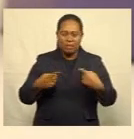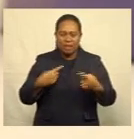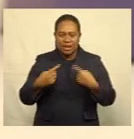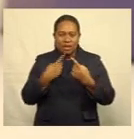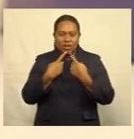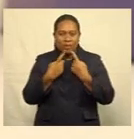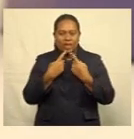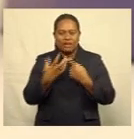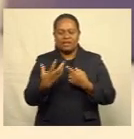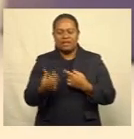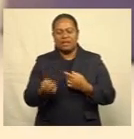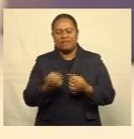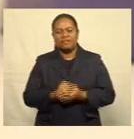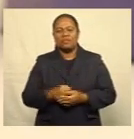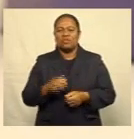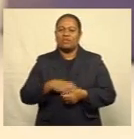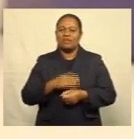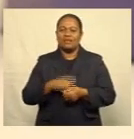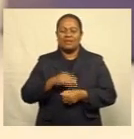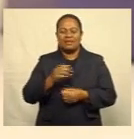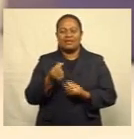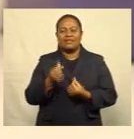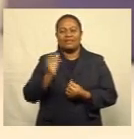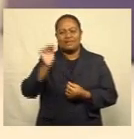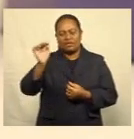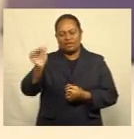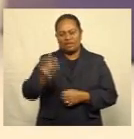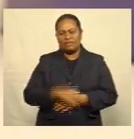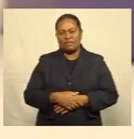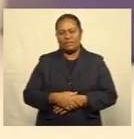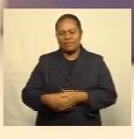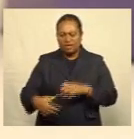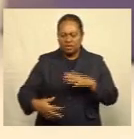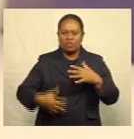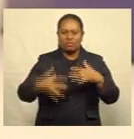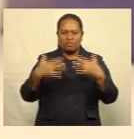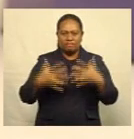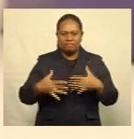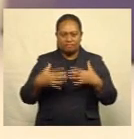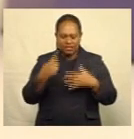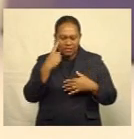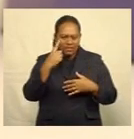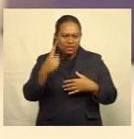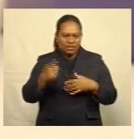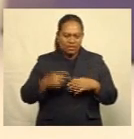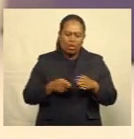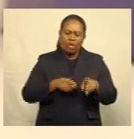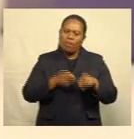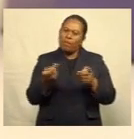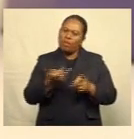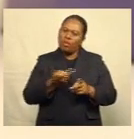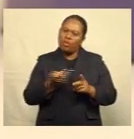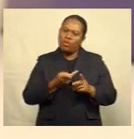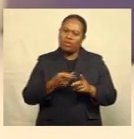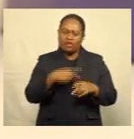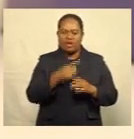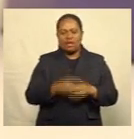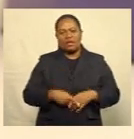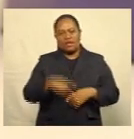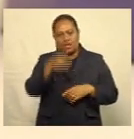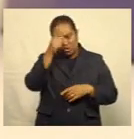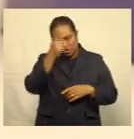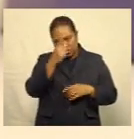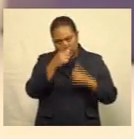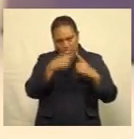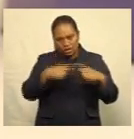back monetary easing in the future. Data on manufacturing and services in both the US and Germany are due later